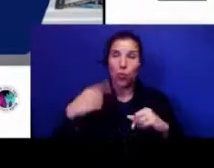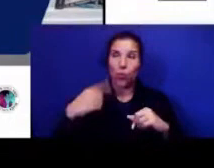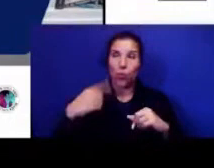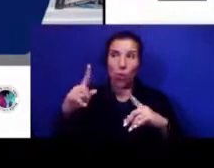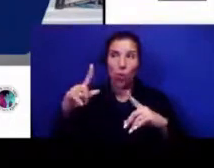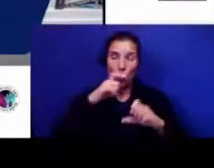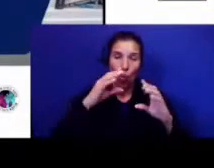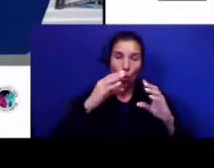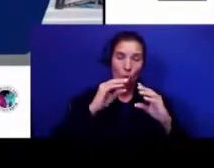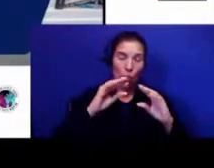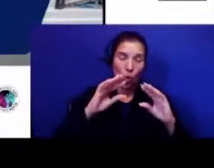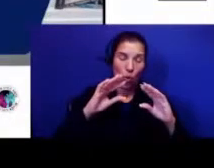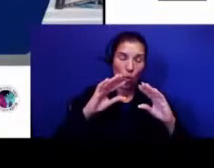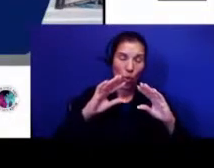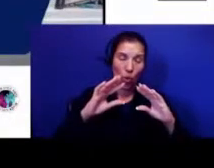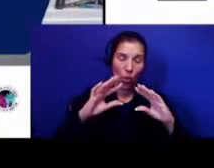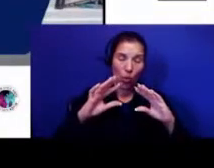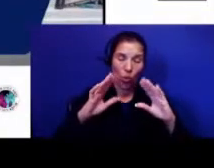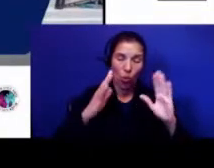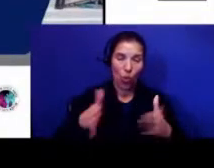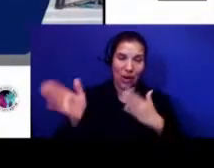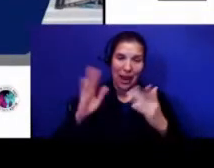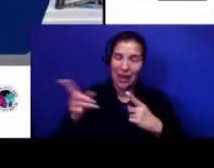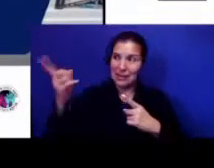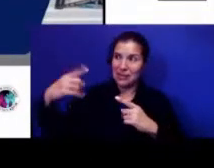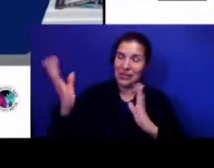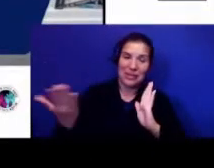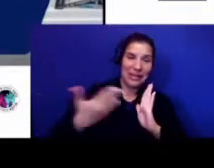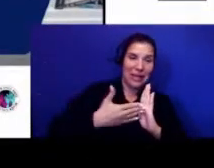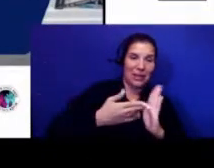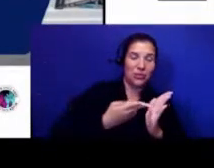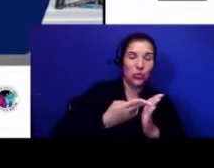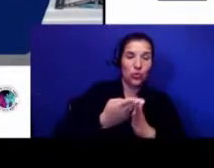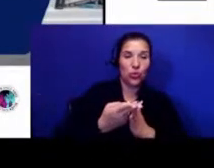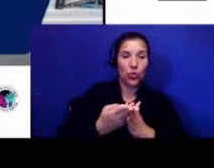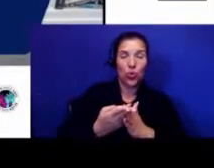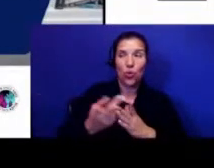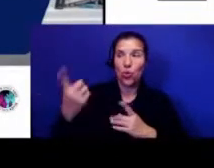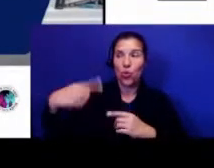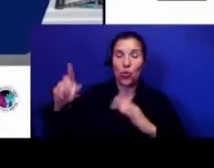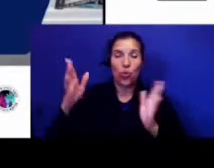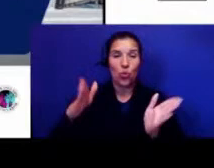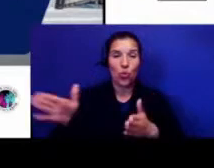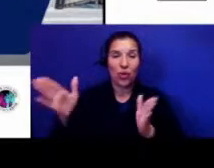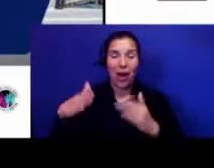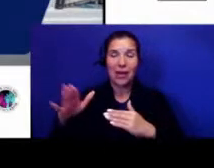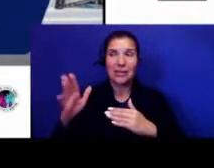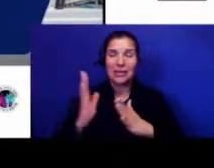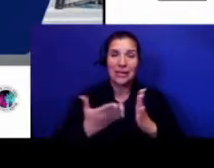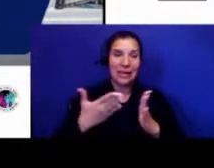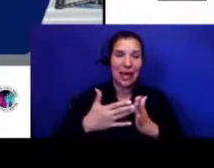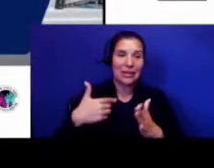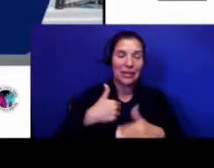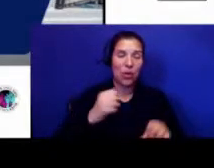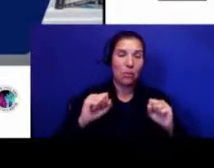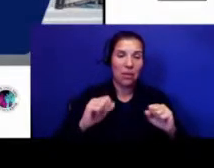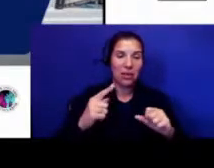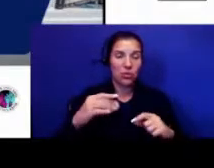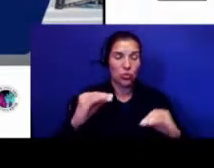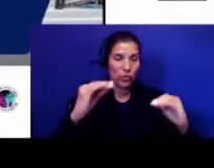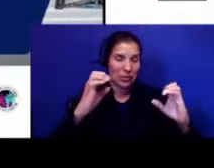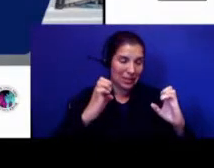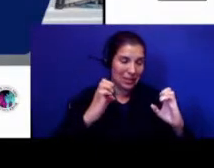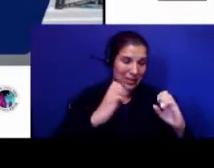organizing against the truth, those who are organizing against our ability to teach